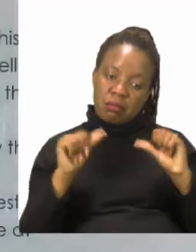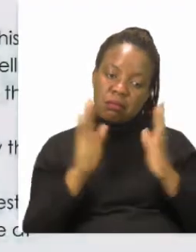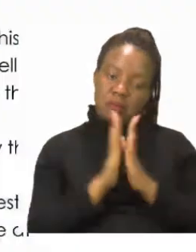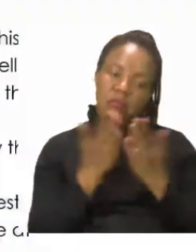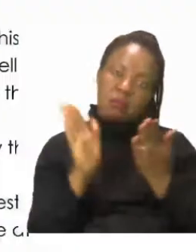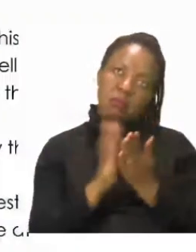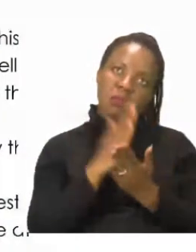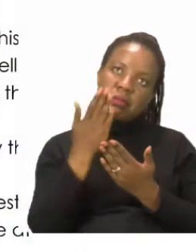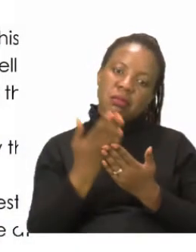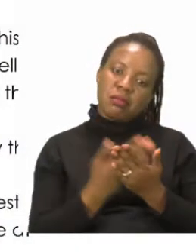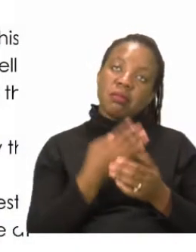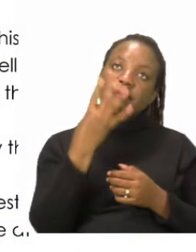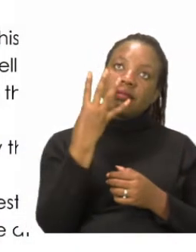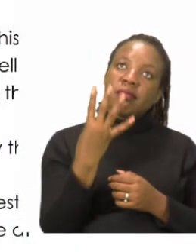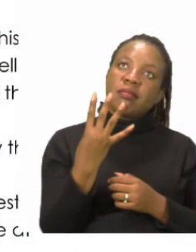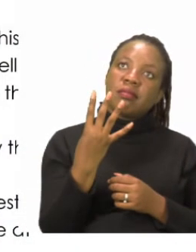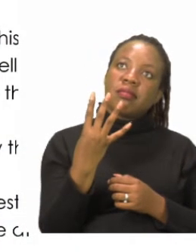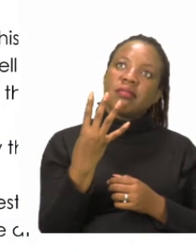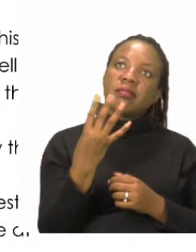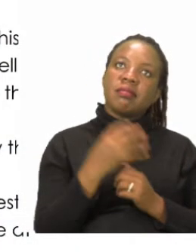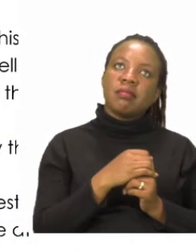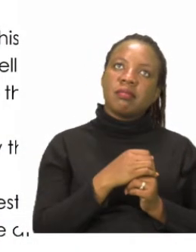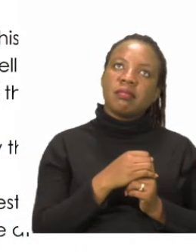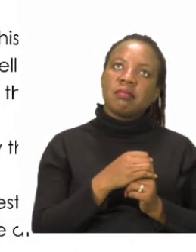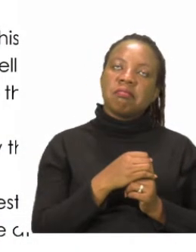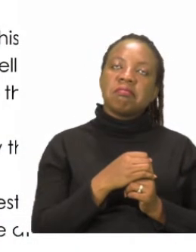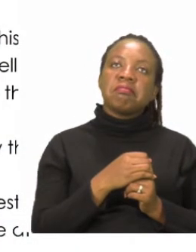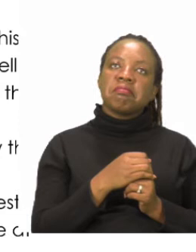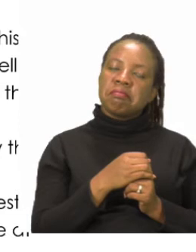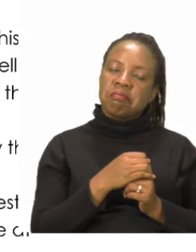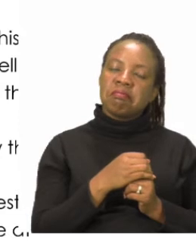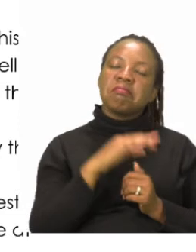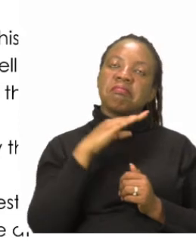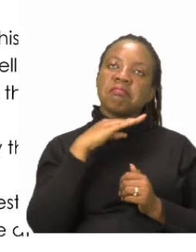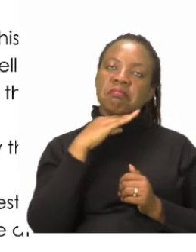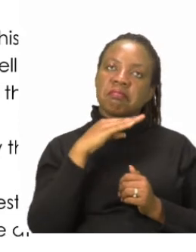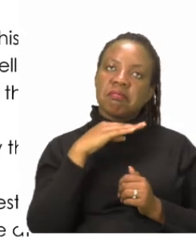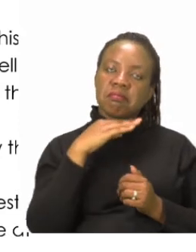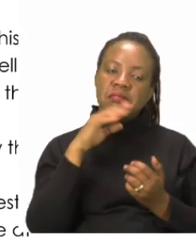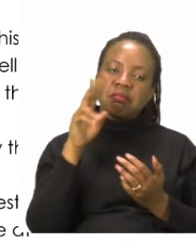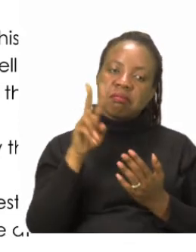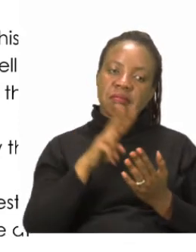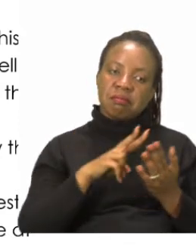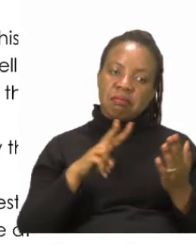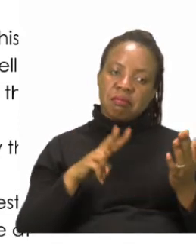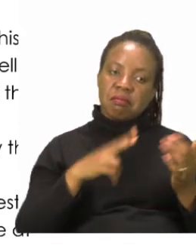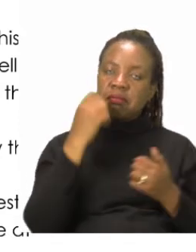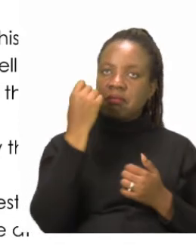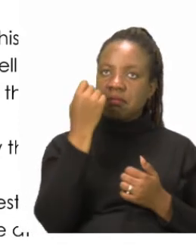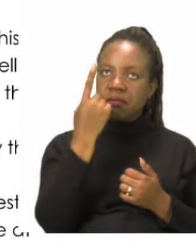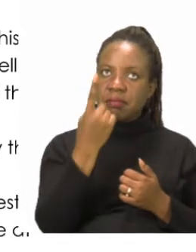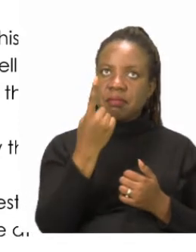4. Now, on page 4, we have a little reading comprehension. And in that